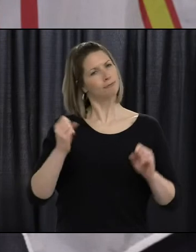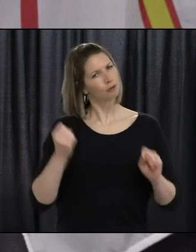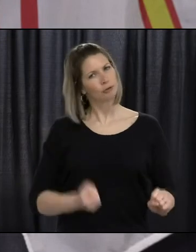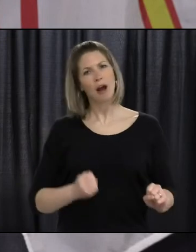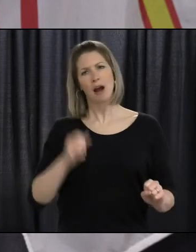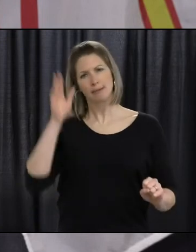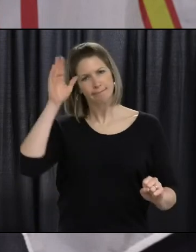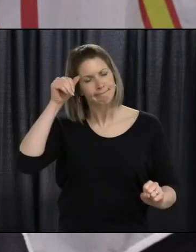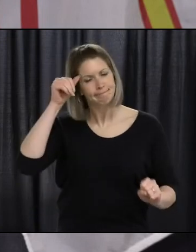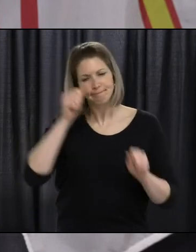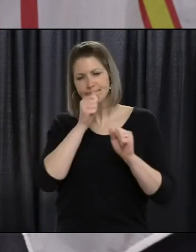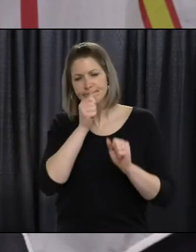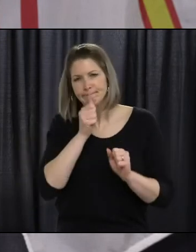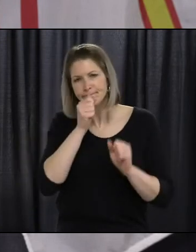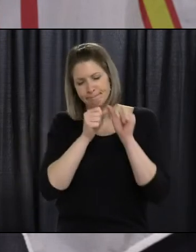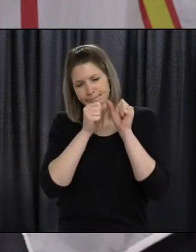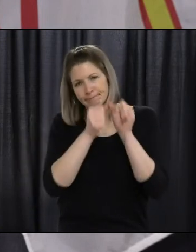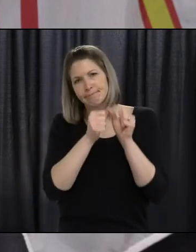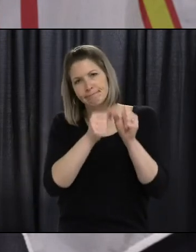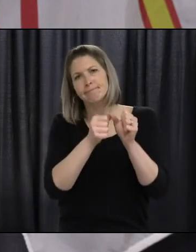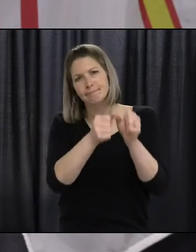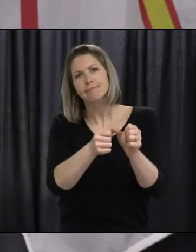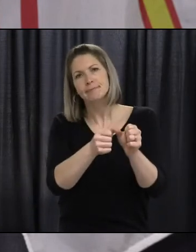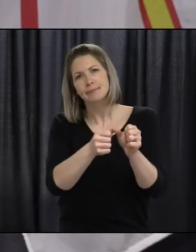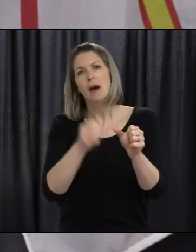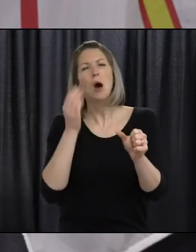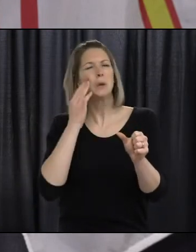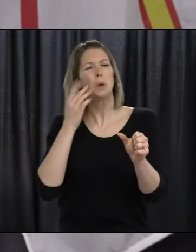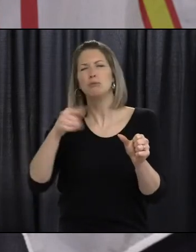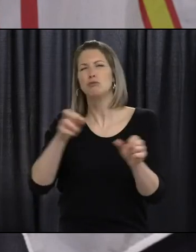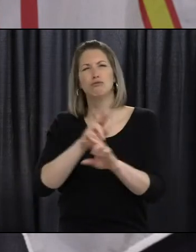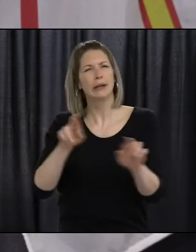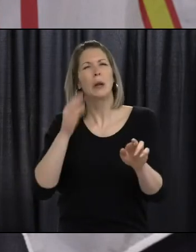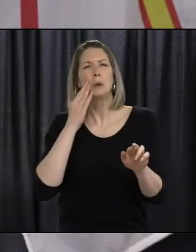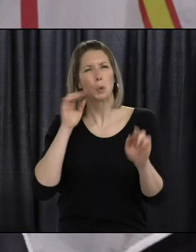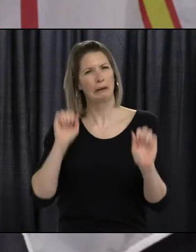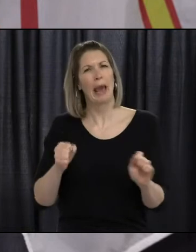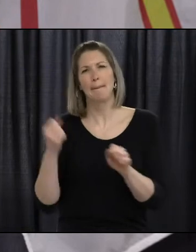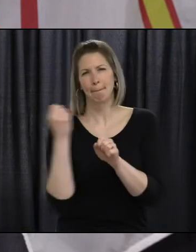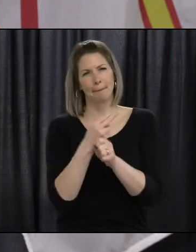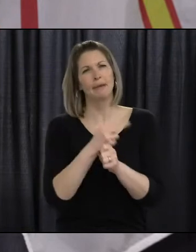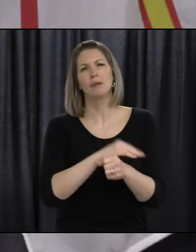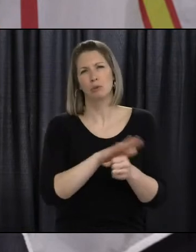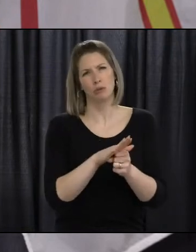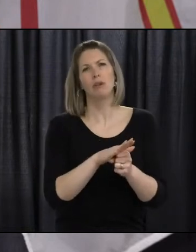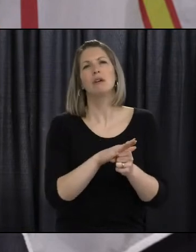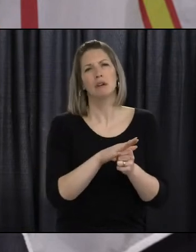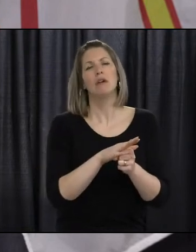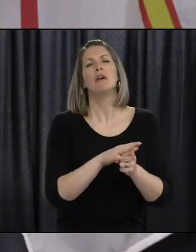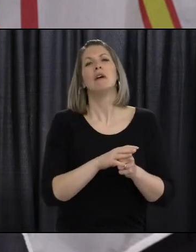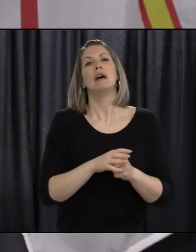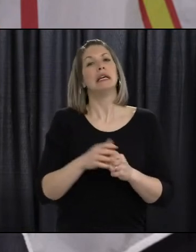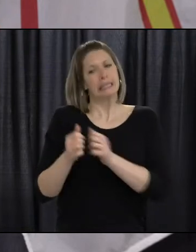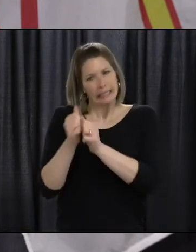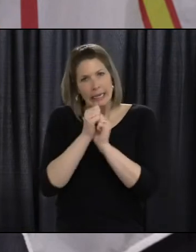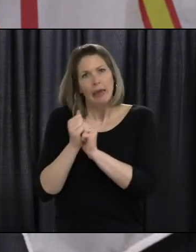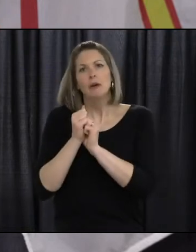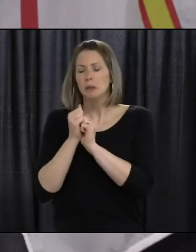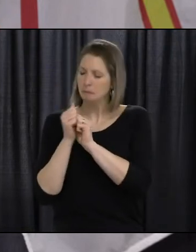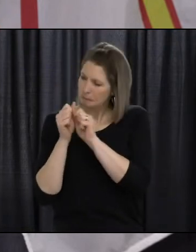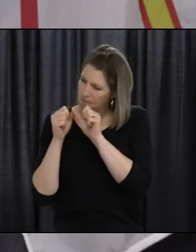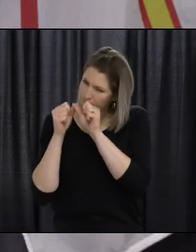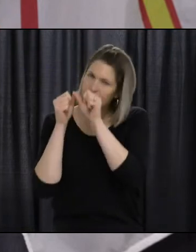selflessness displayed by the people in our province as we face COVID-19 together. If we remain united in our efforts, I'm confident we will not